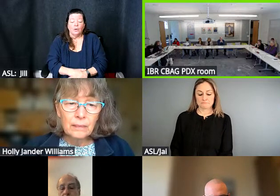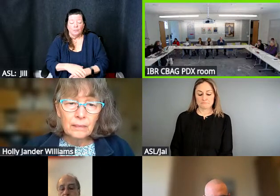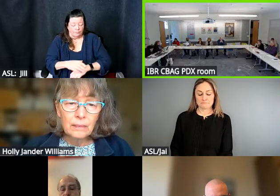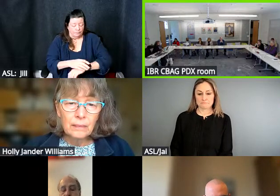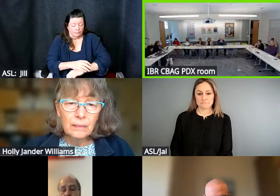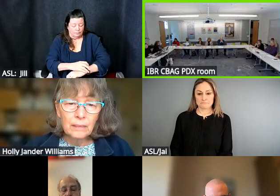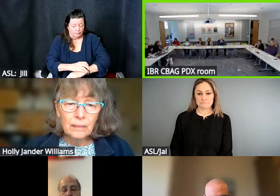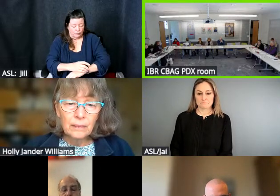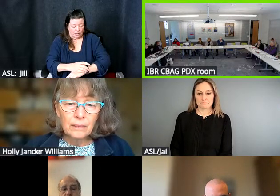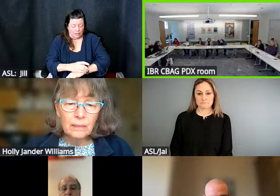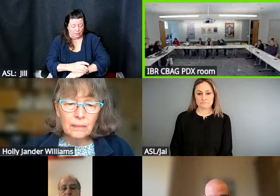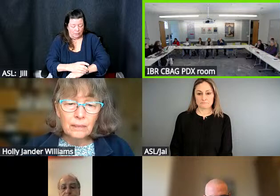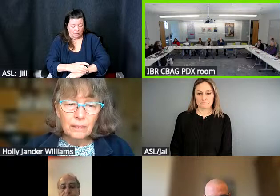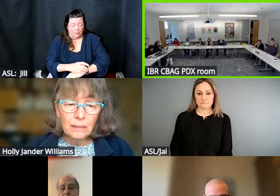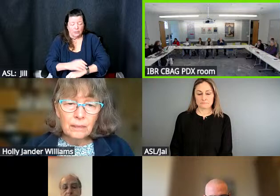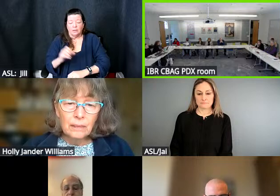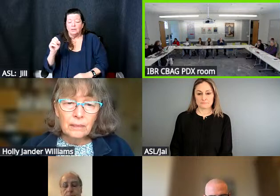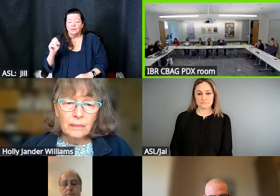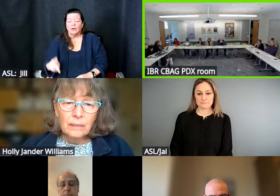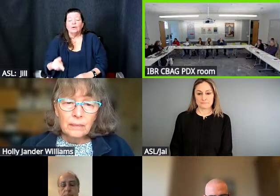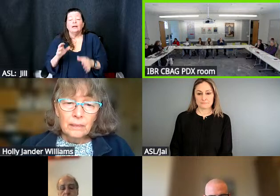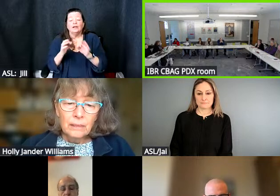All right.